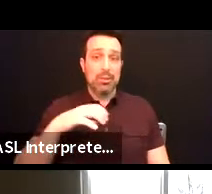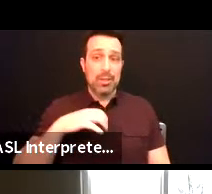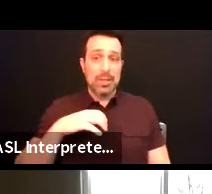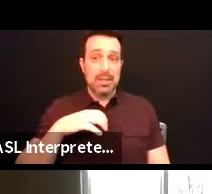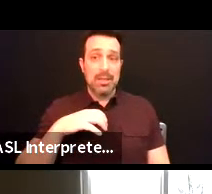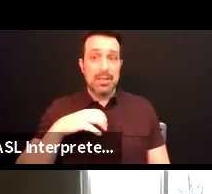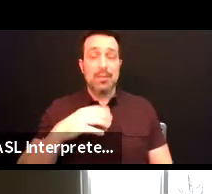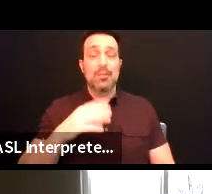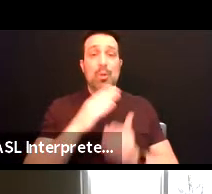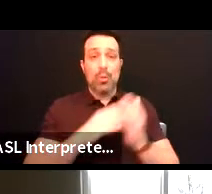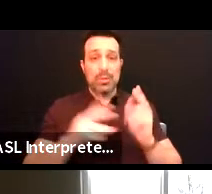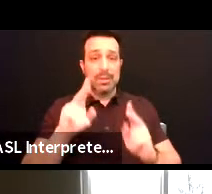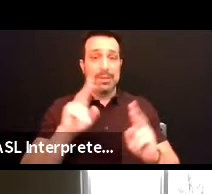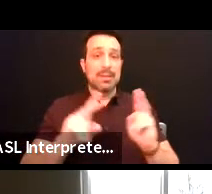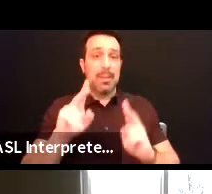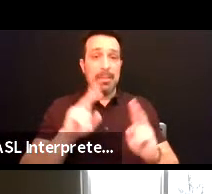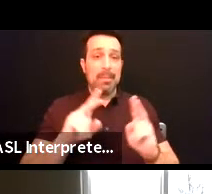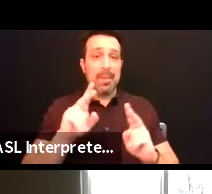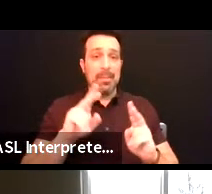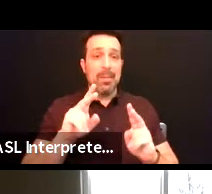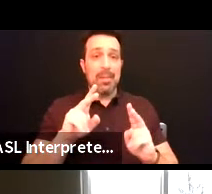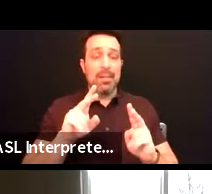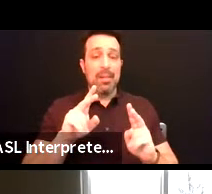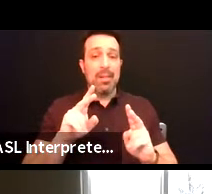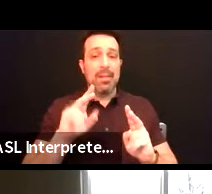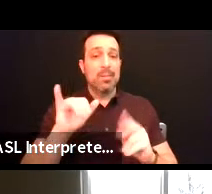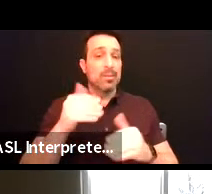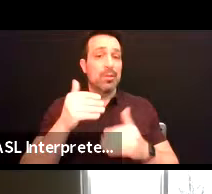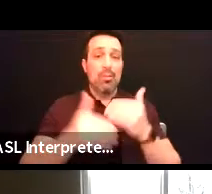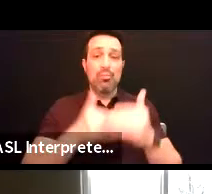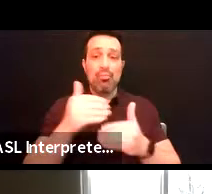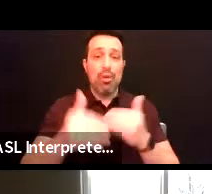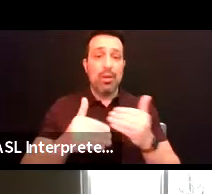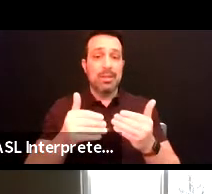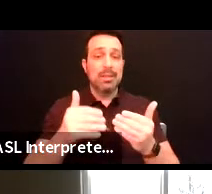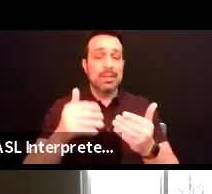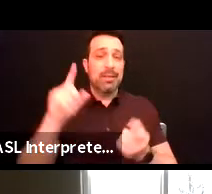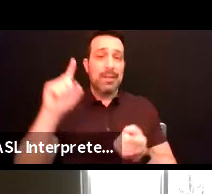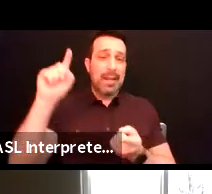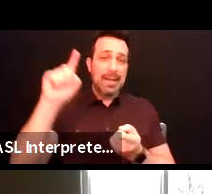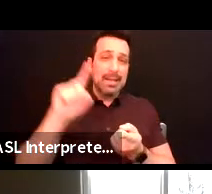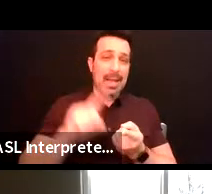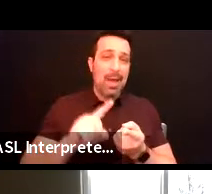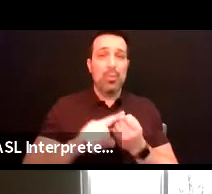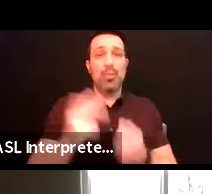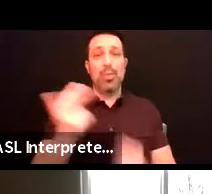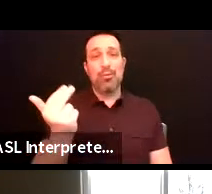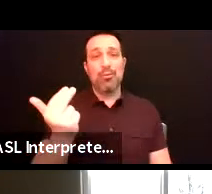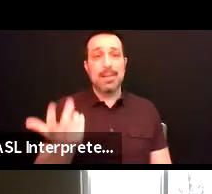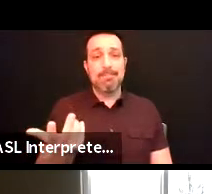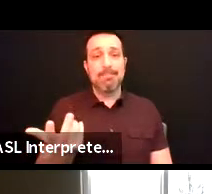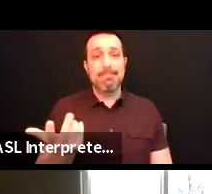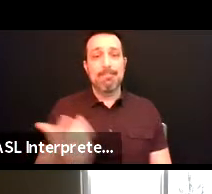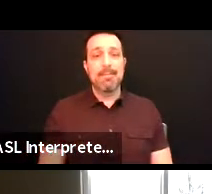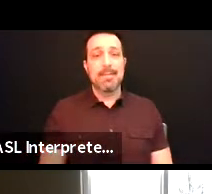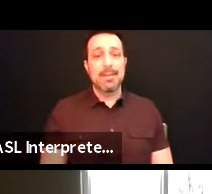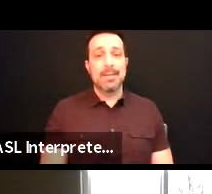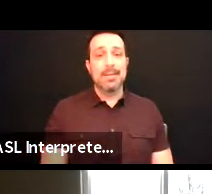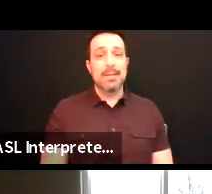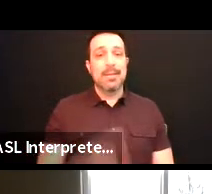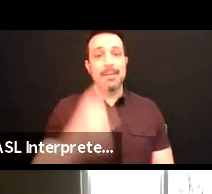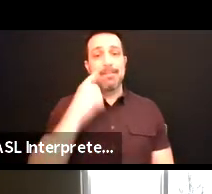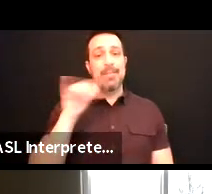And so some people, you know, out of that, it was a process of getting down to 13. I think